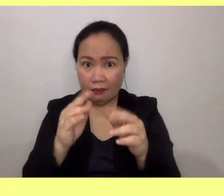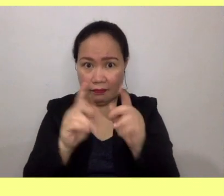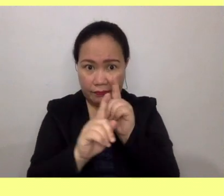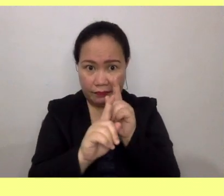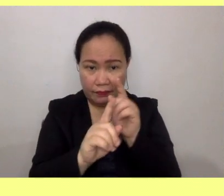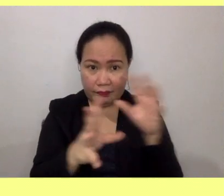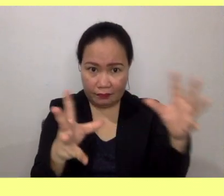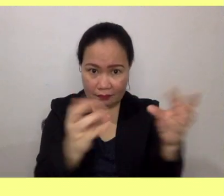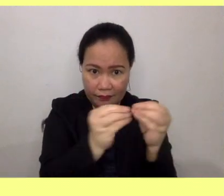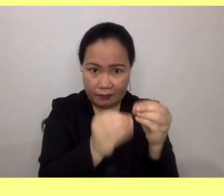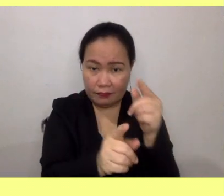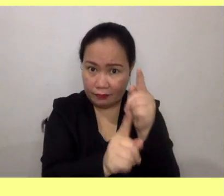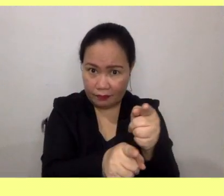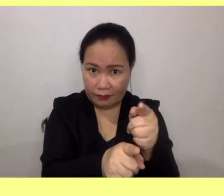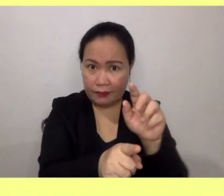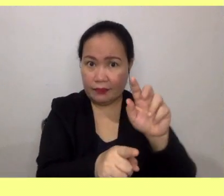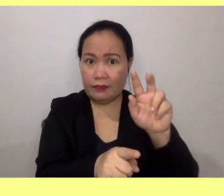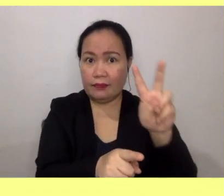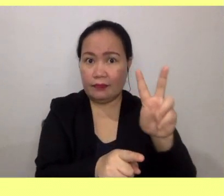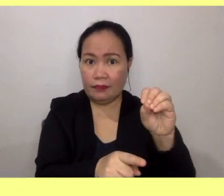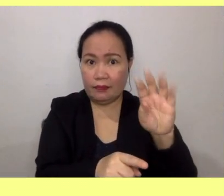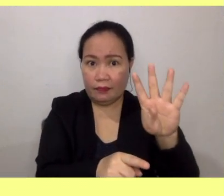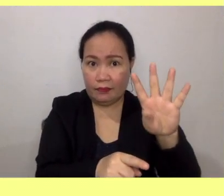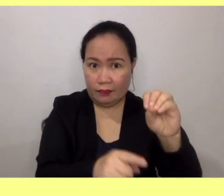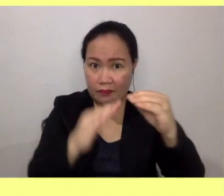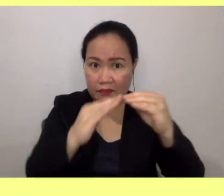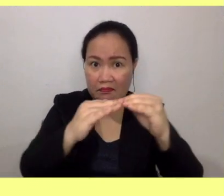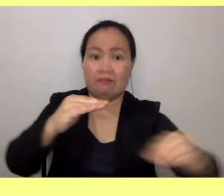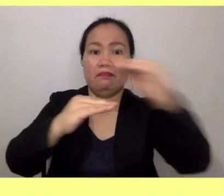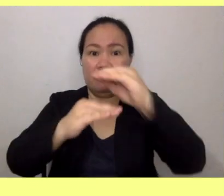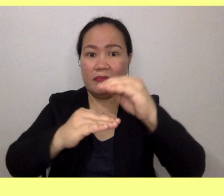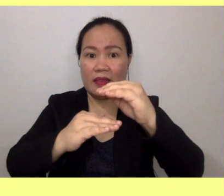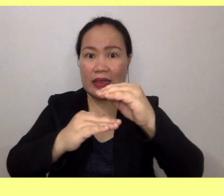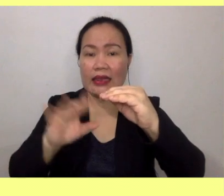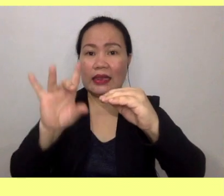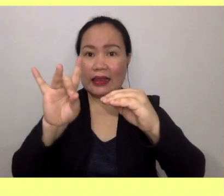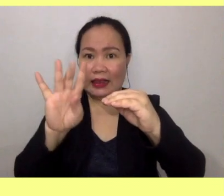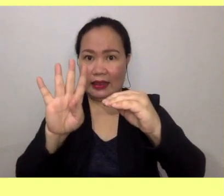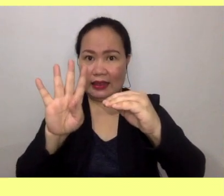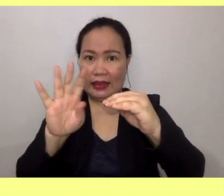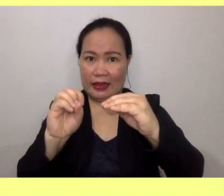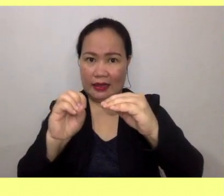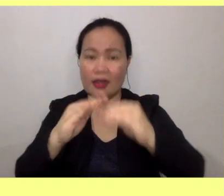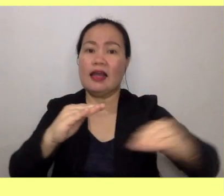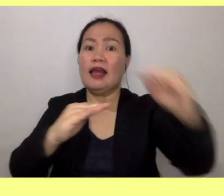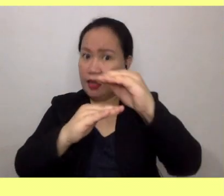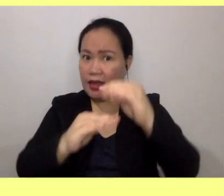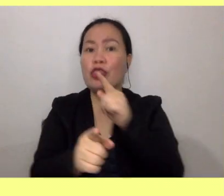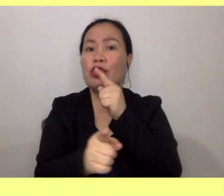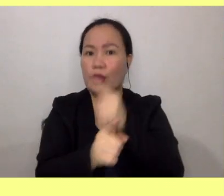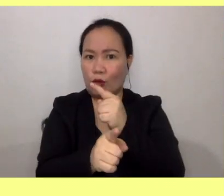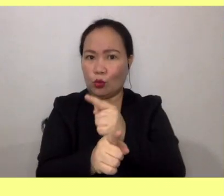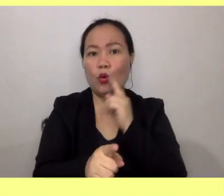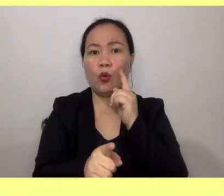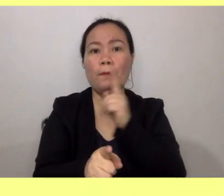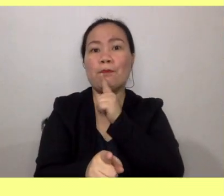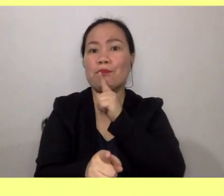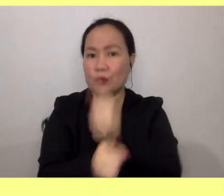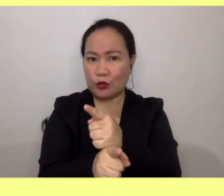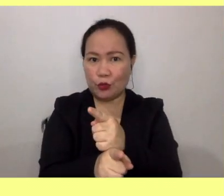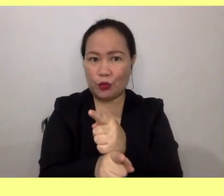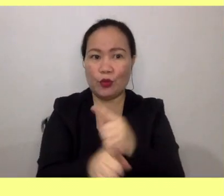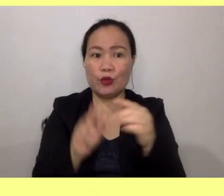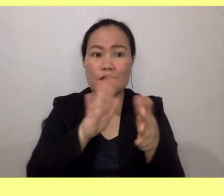2,040. Is it greater than or equal to 840? Yes. So, this is a true statement. So, as you can see,